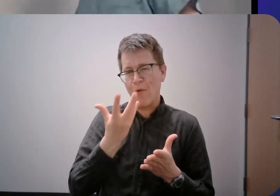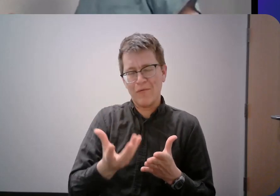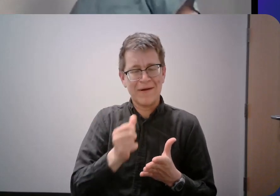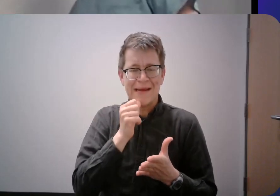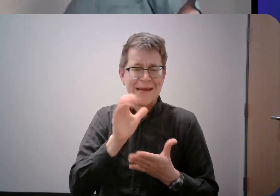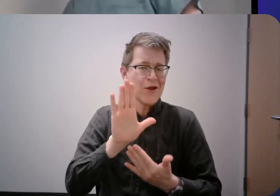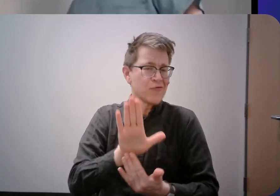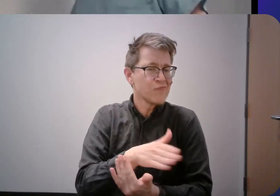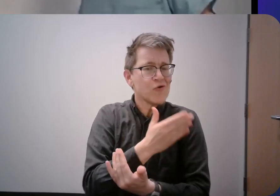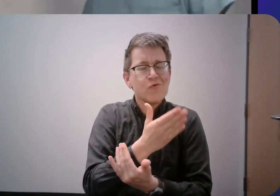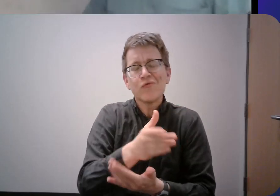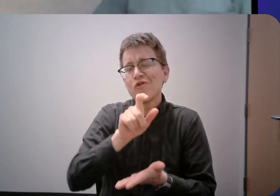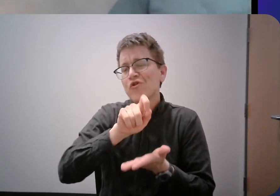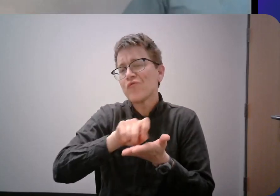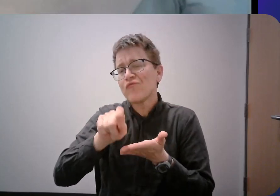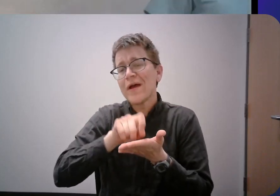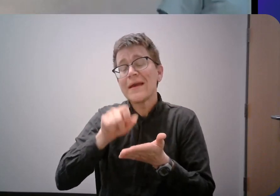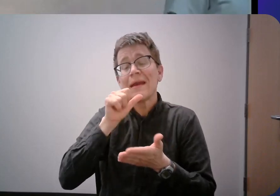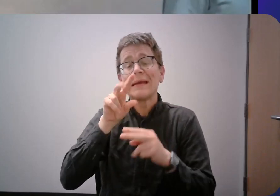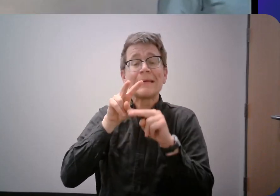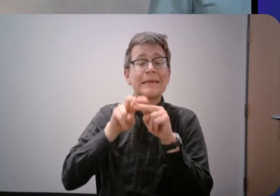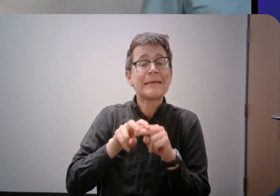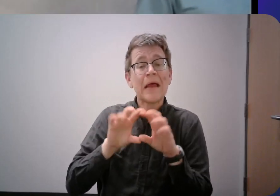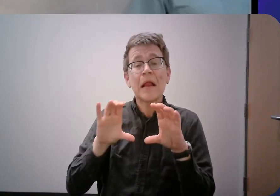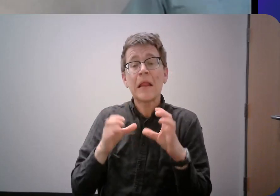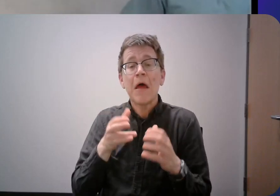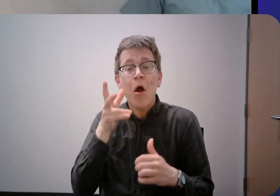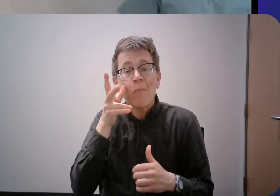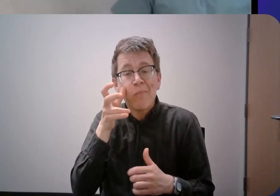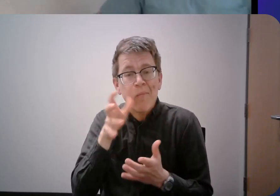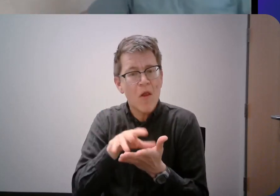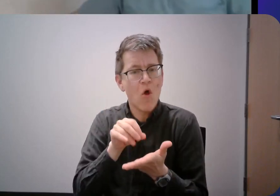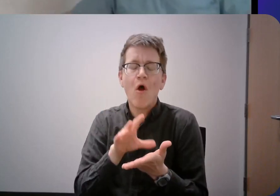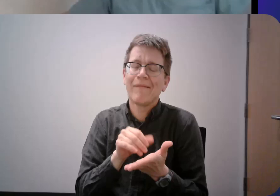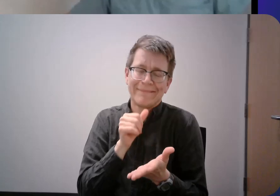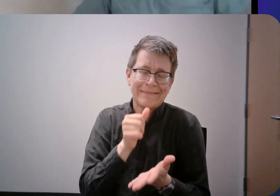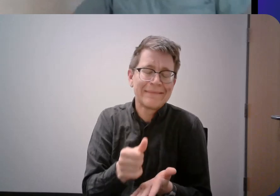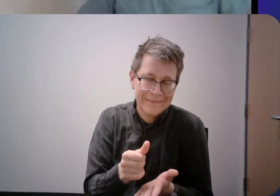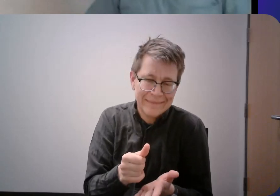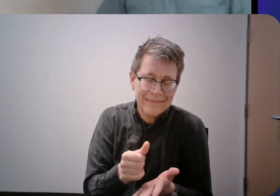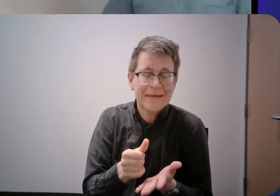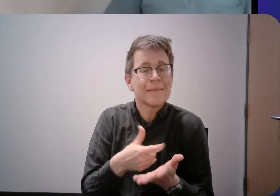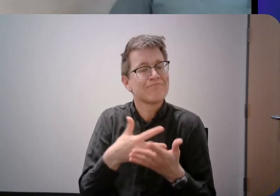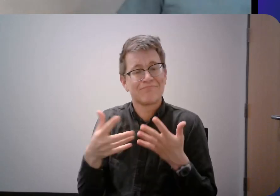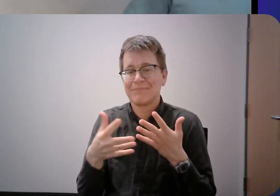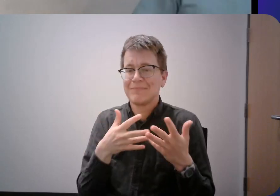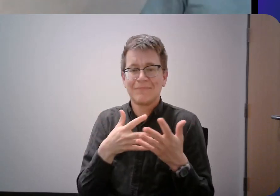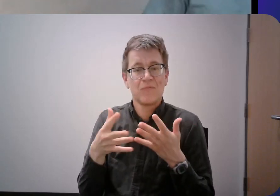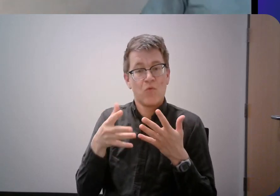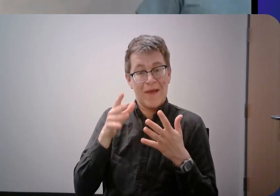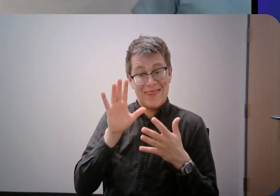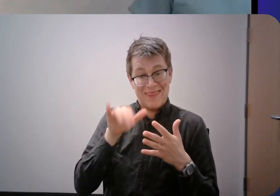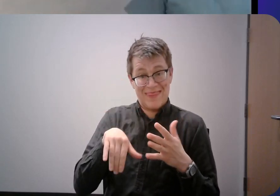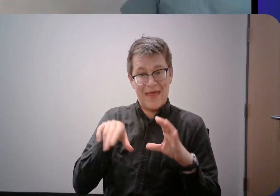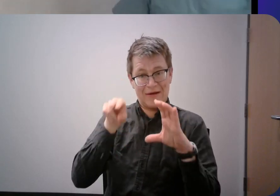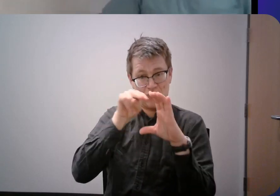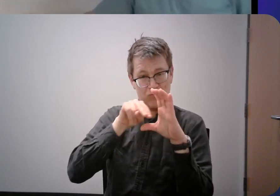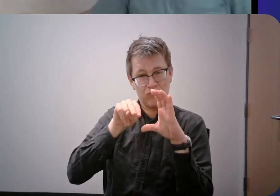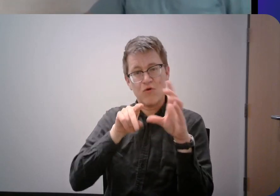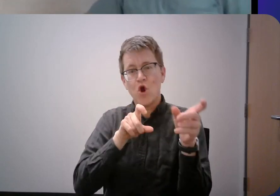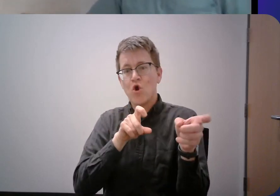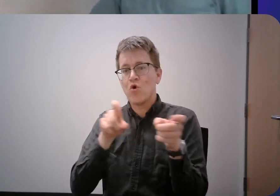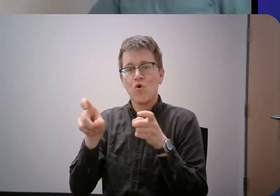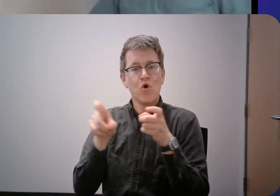or deoxynucleic acid. Concentrate on the letter A here, which is short